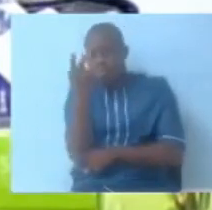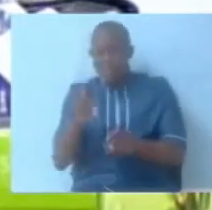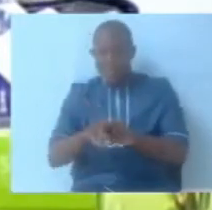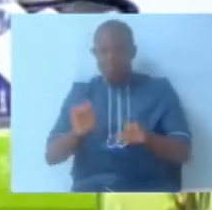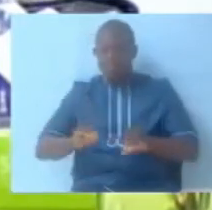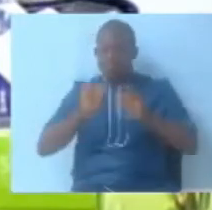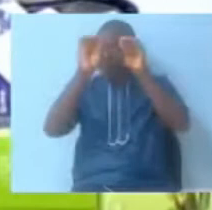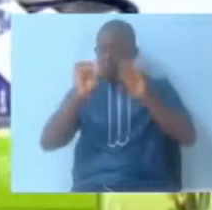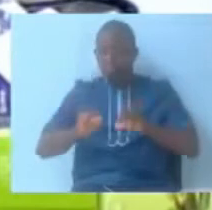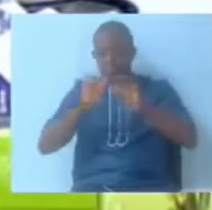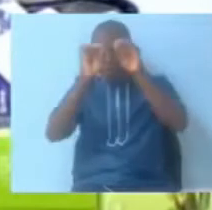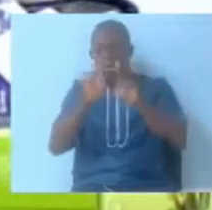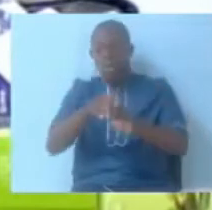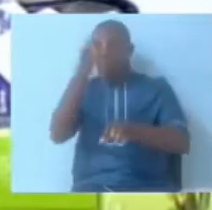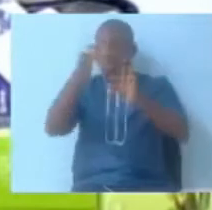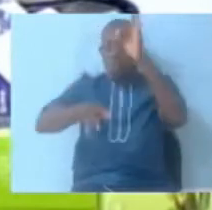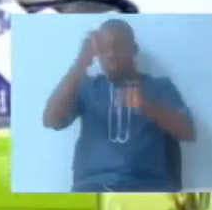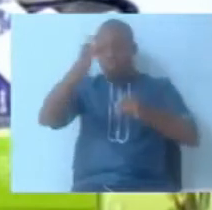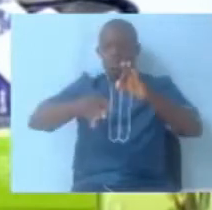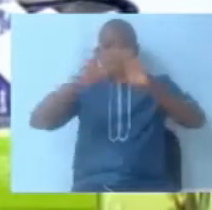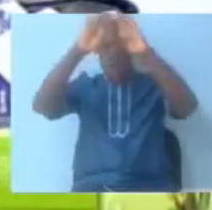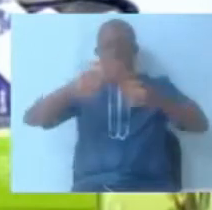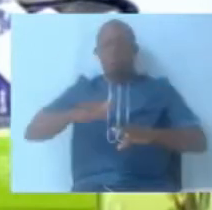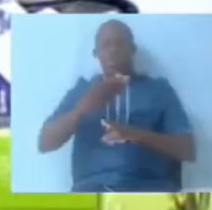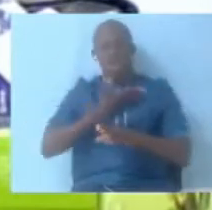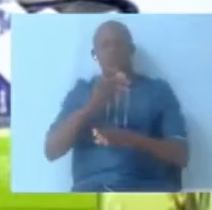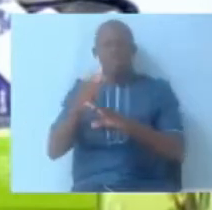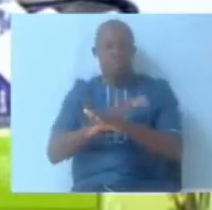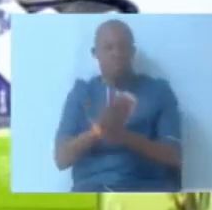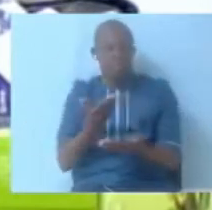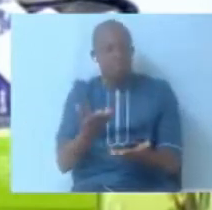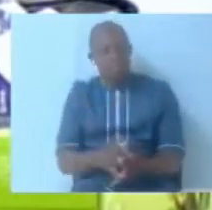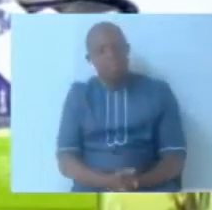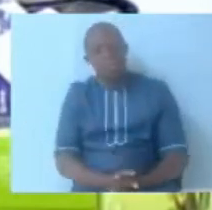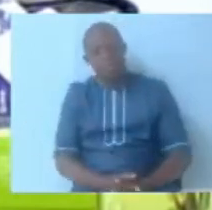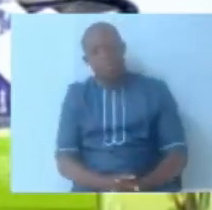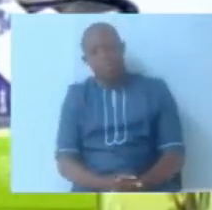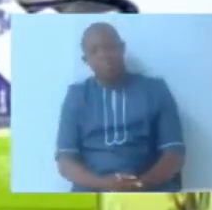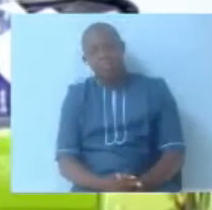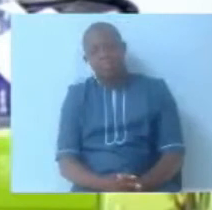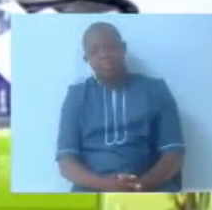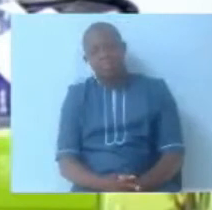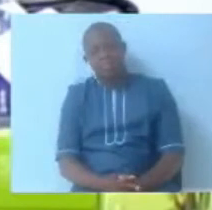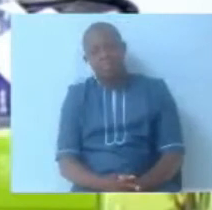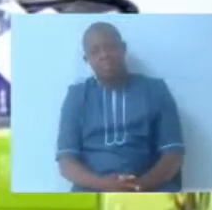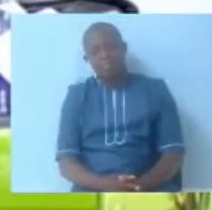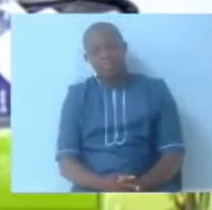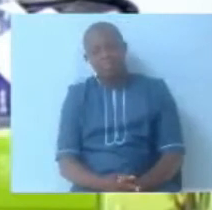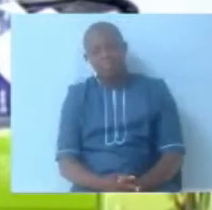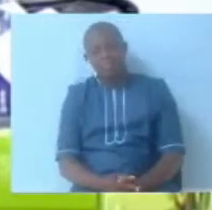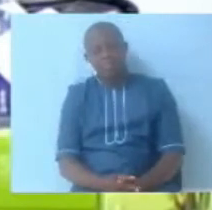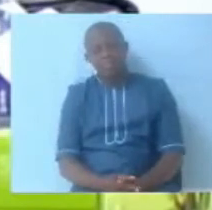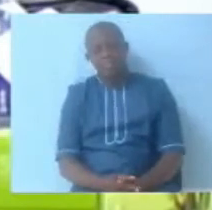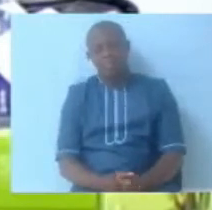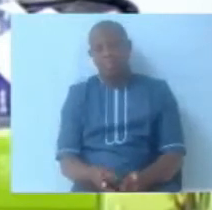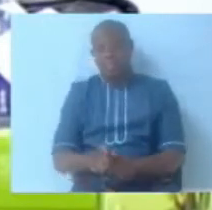kesemeti ntata tarako sinya talulu nimfula ika kito nyi mama ndika den. And on